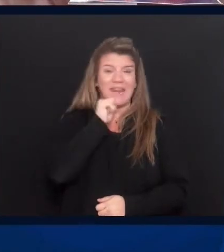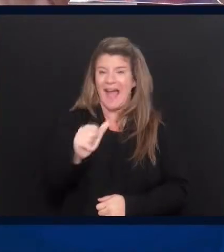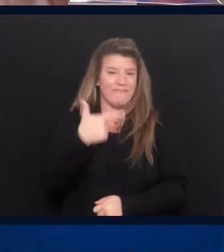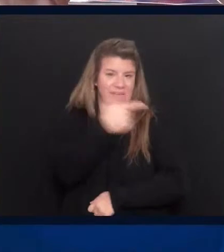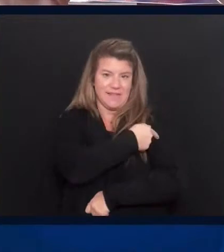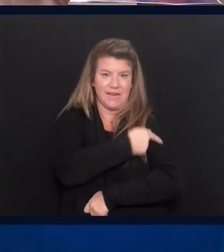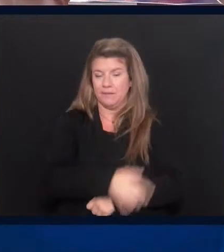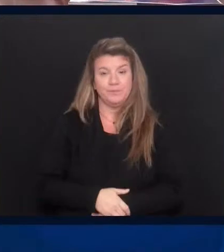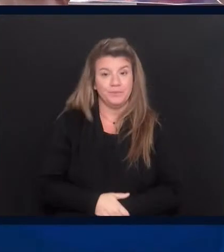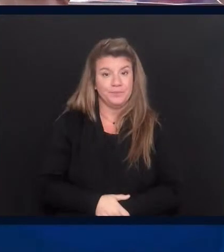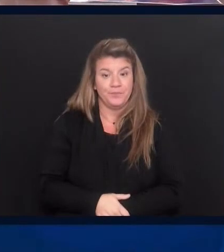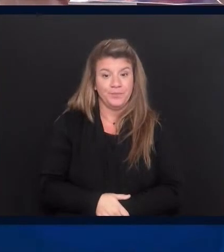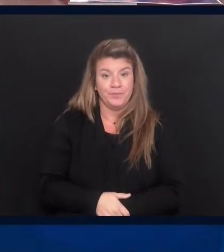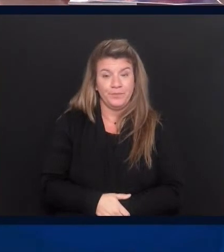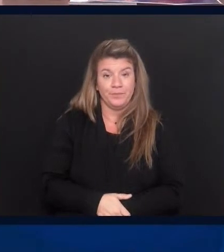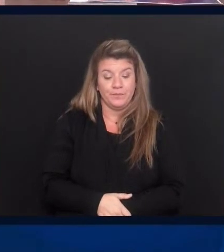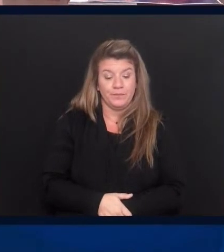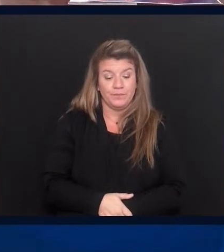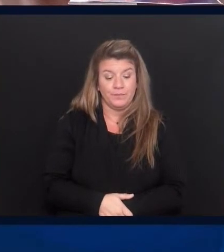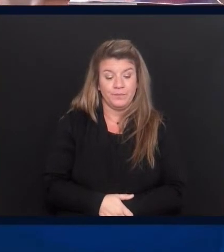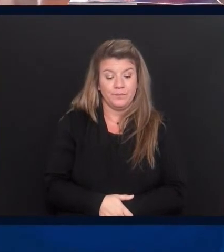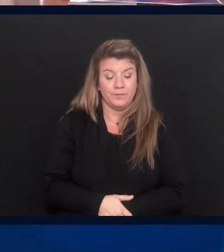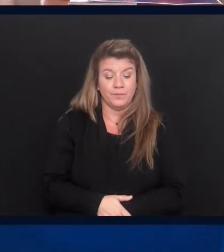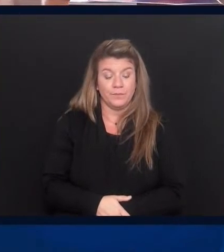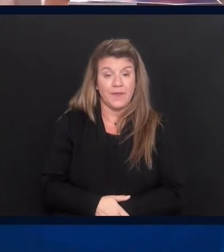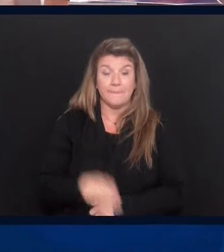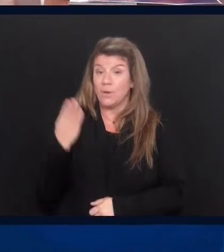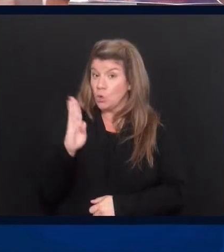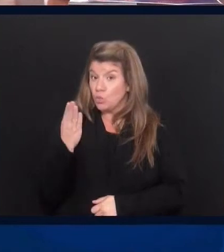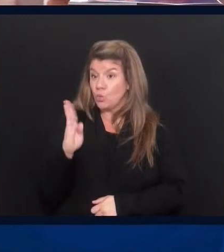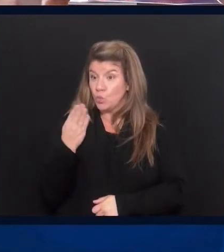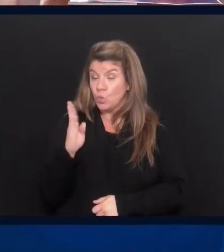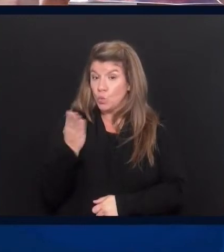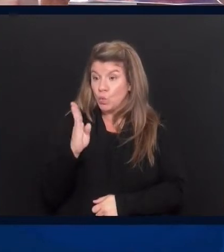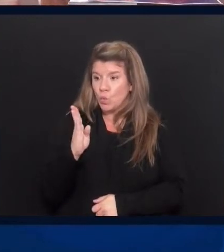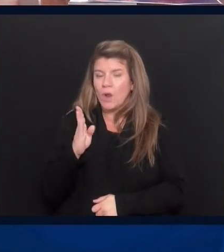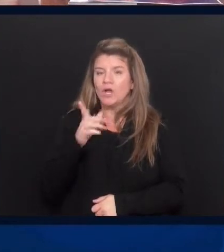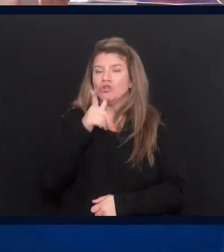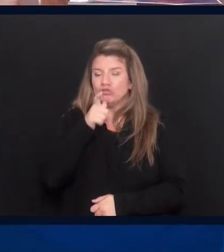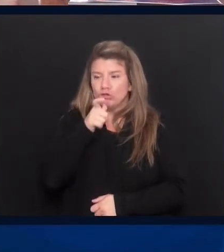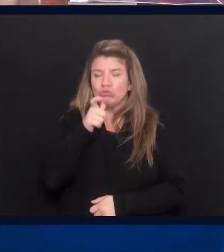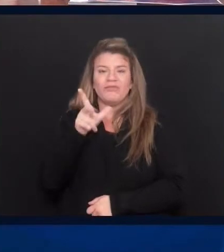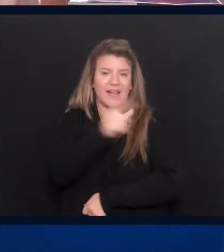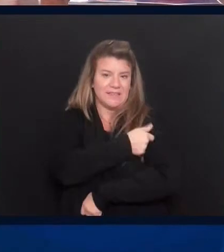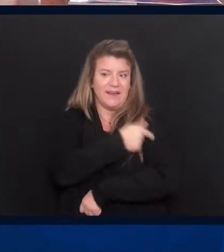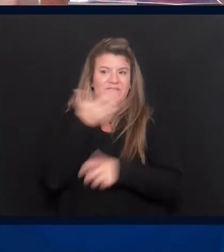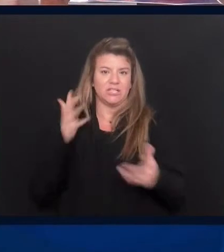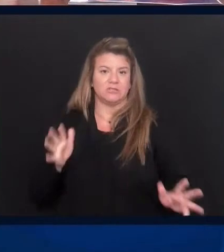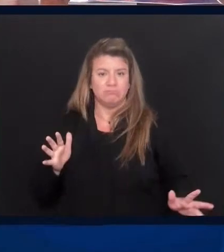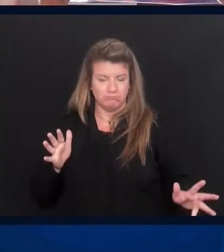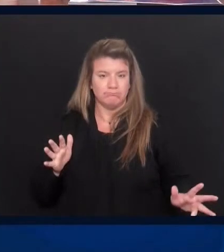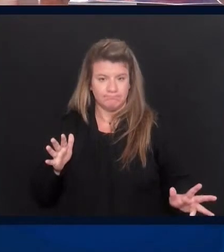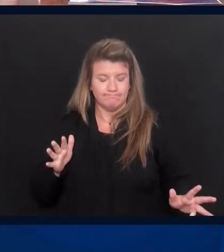unvaccinated. The blue are the folks that are vaccinated.